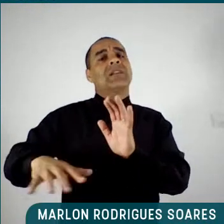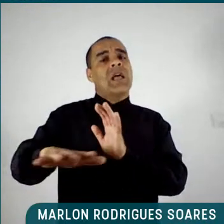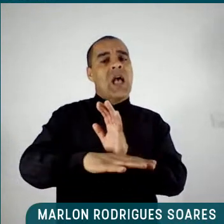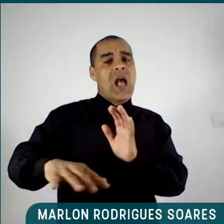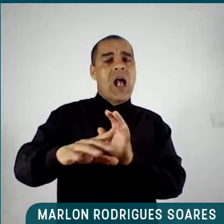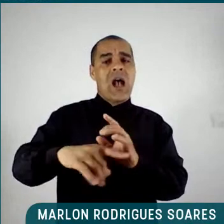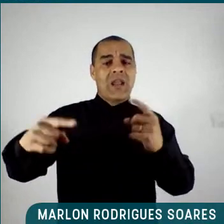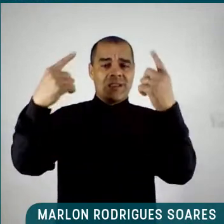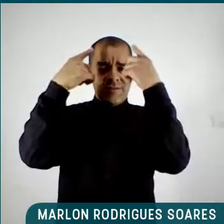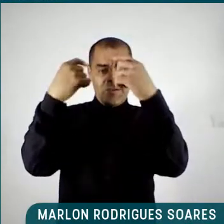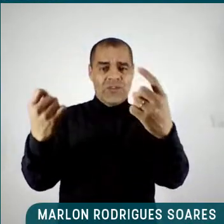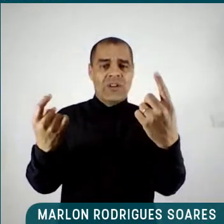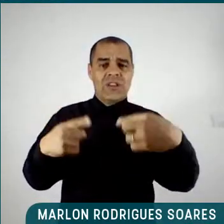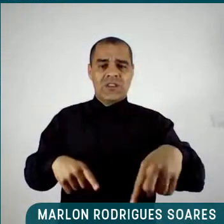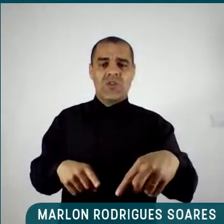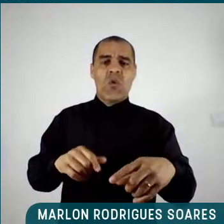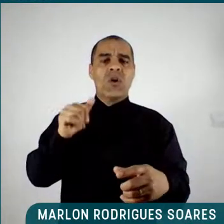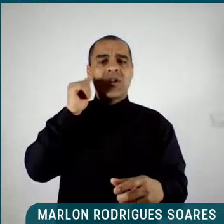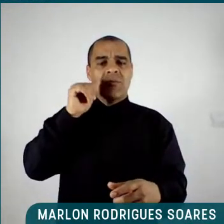talk